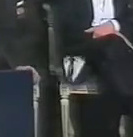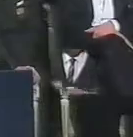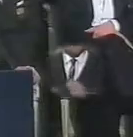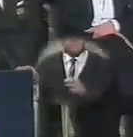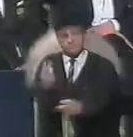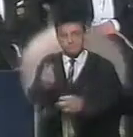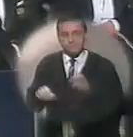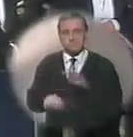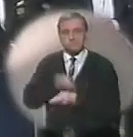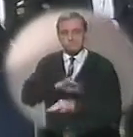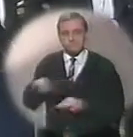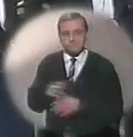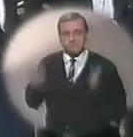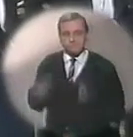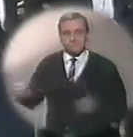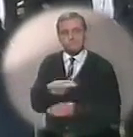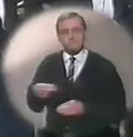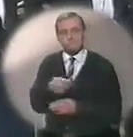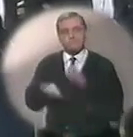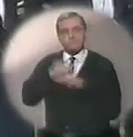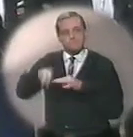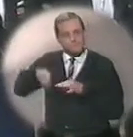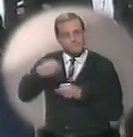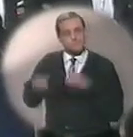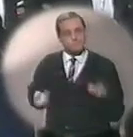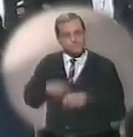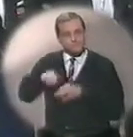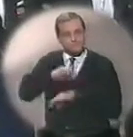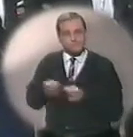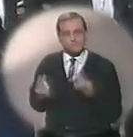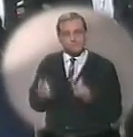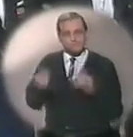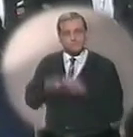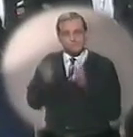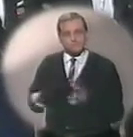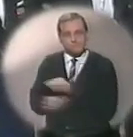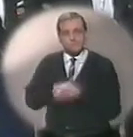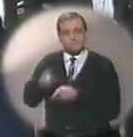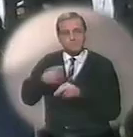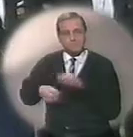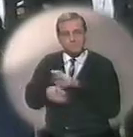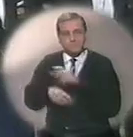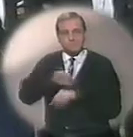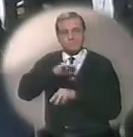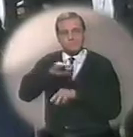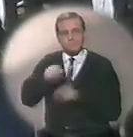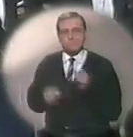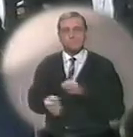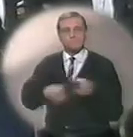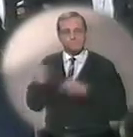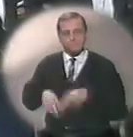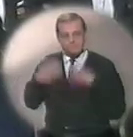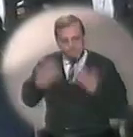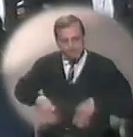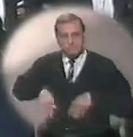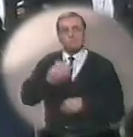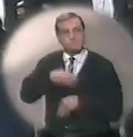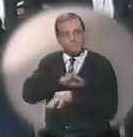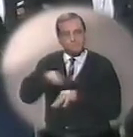strong demarcation line between the own systematic structures and the problems in connected with